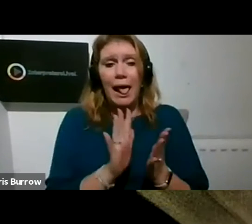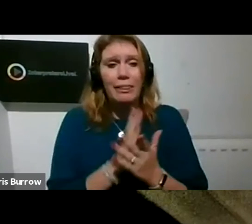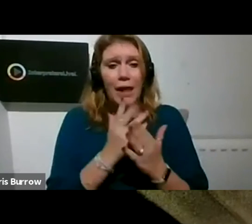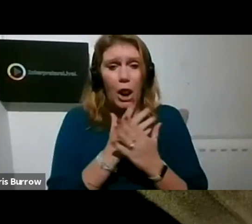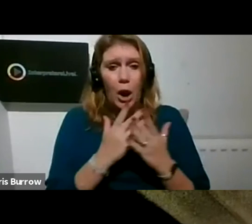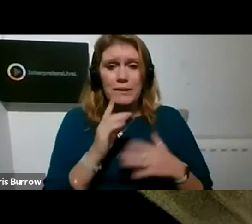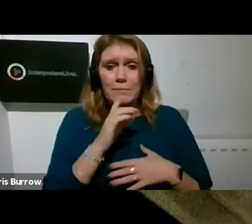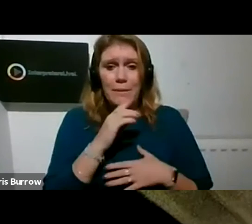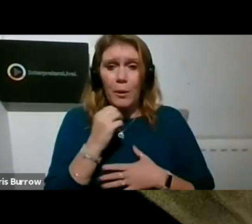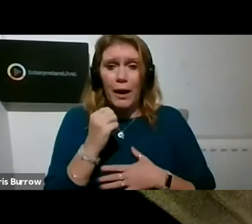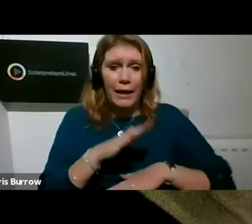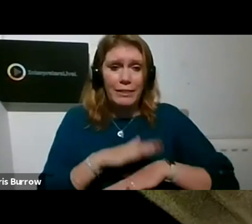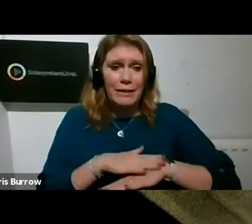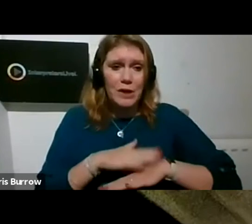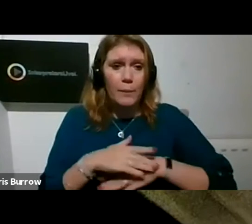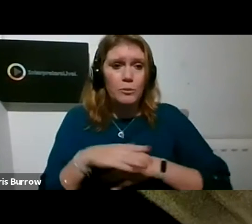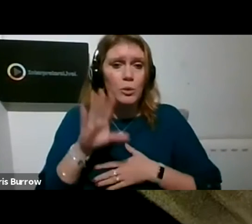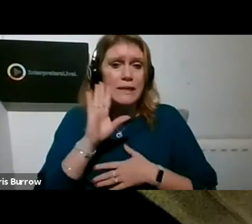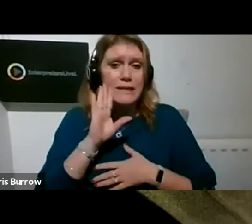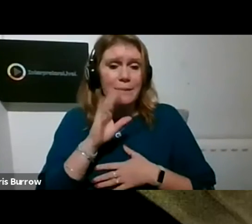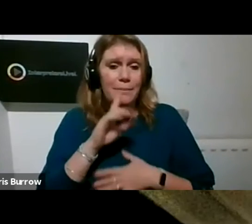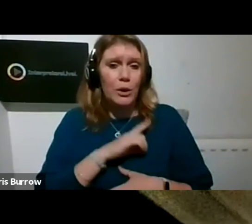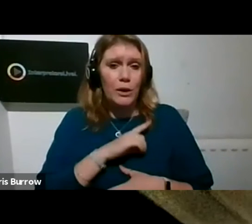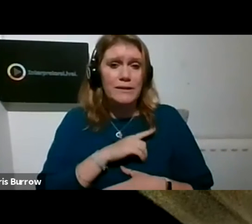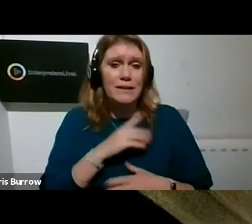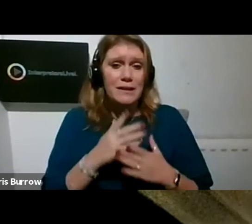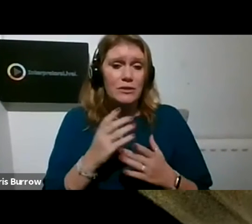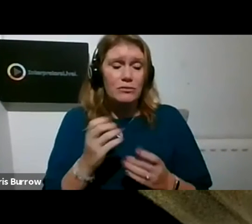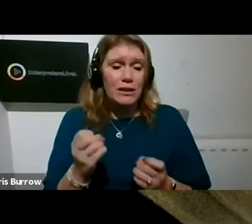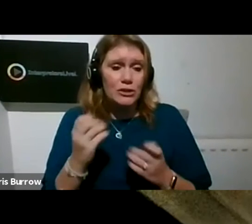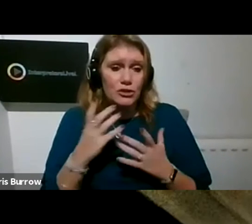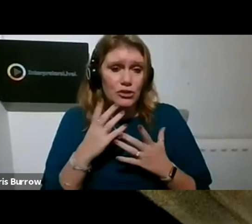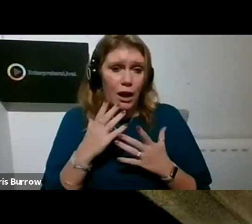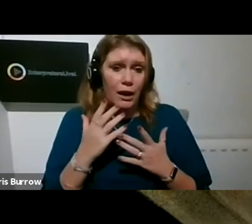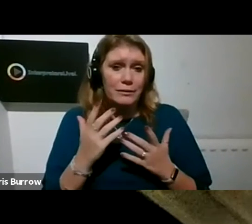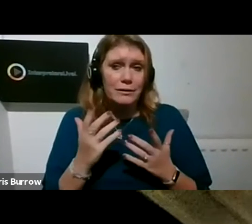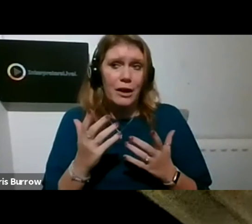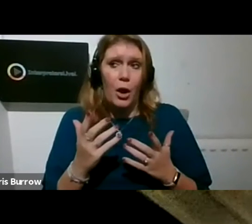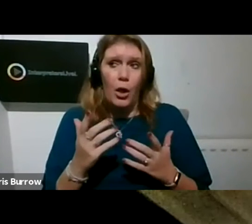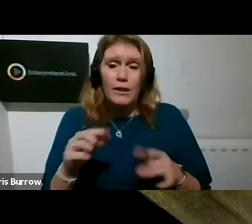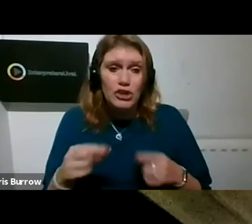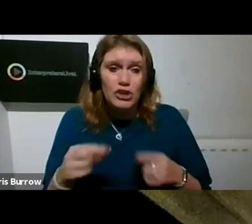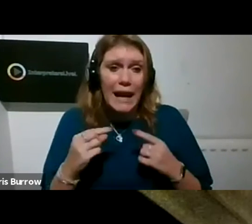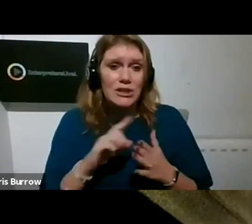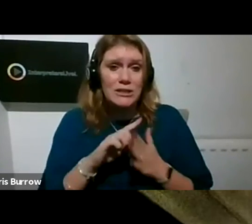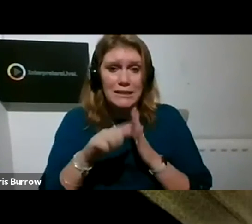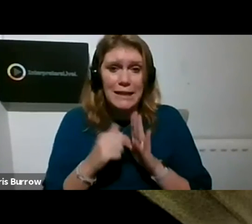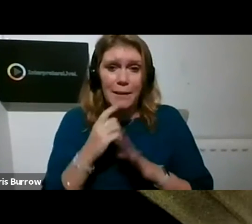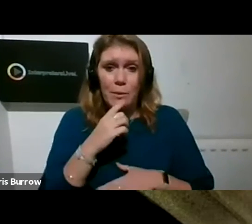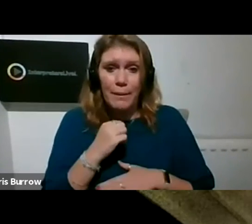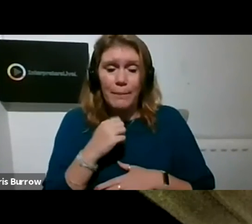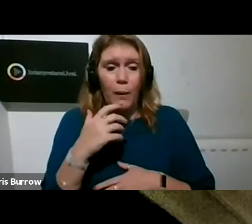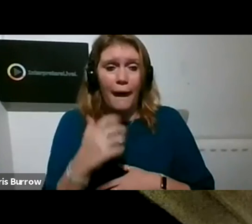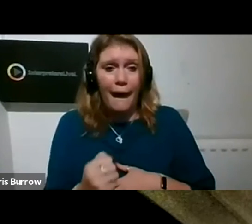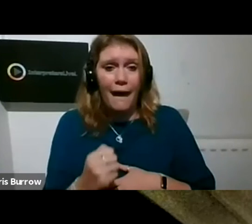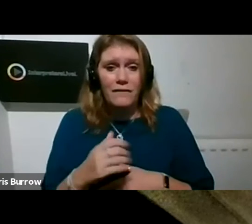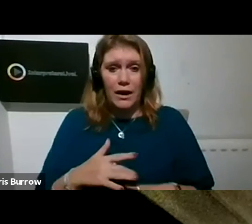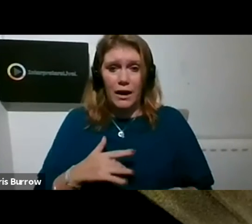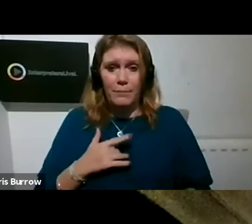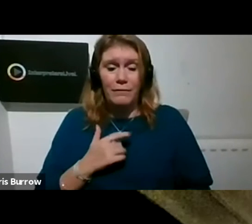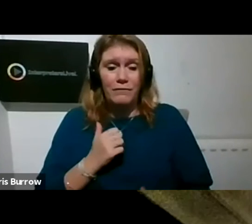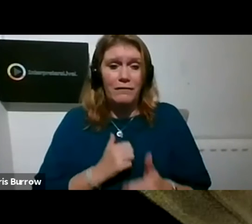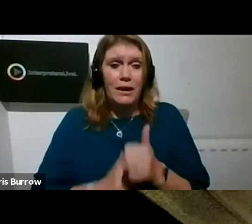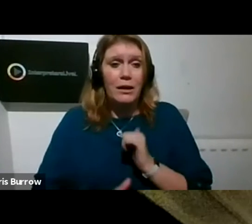listen to this because it does shine the light on a lot of challenges that disabled people have. I feel very honored to have been a part of it, and I hope we